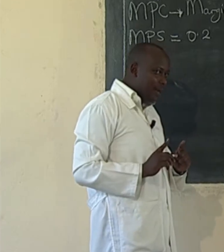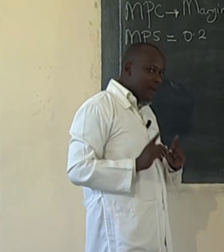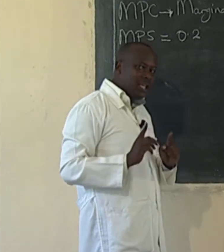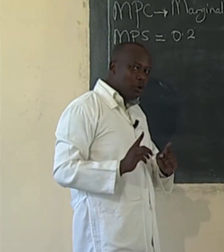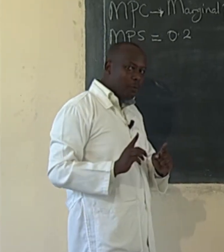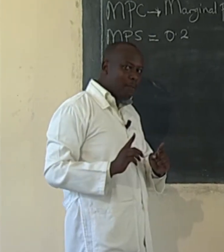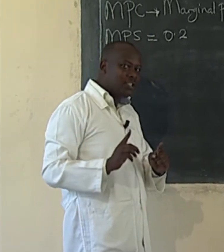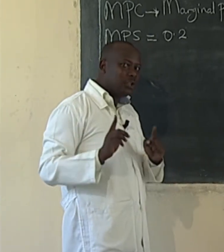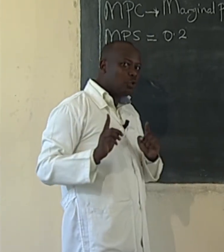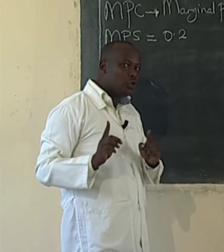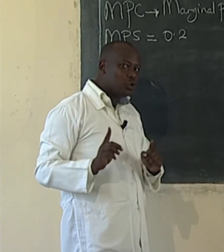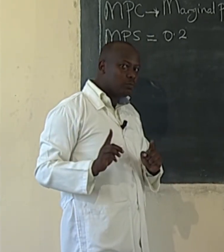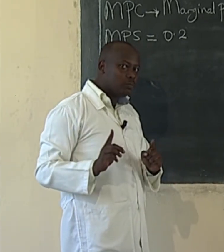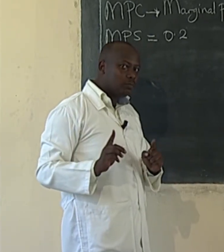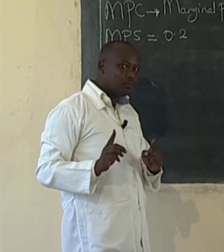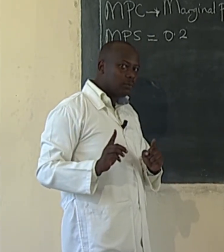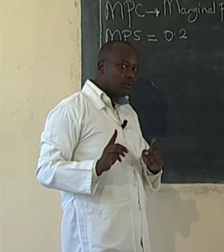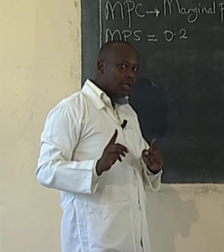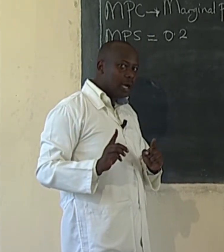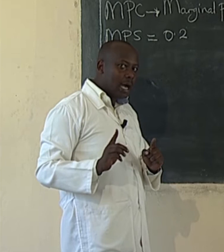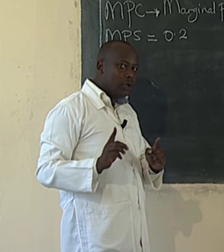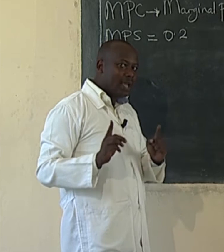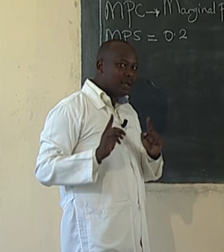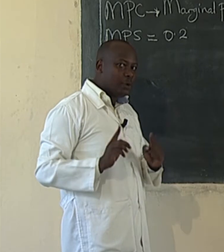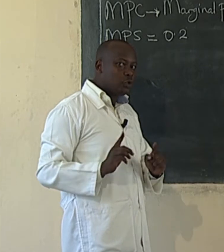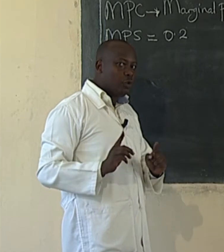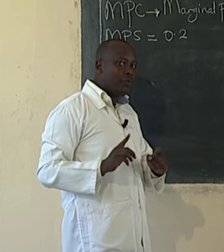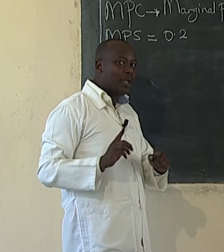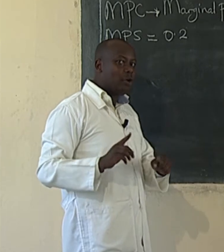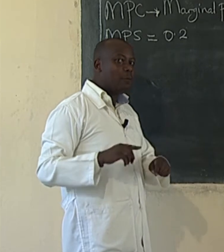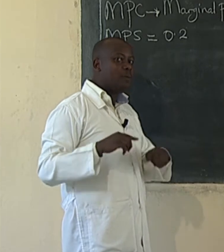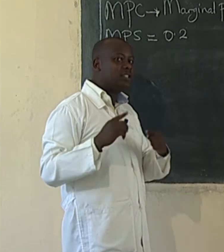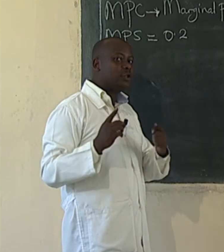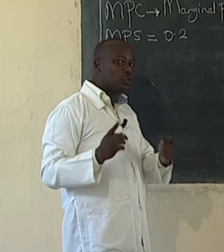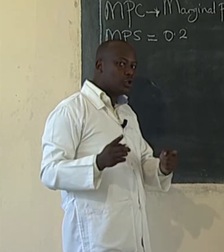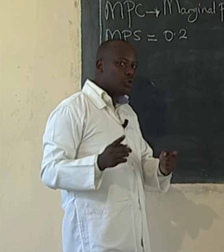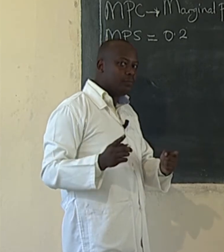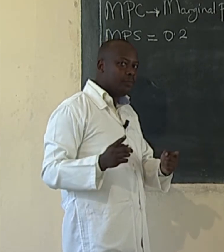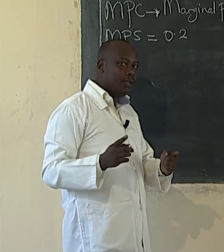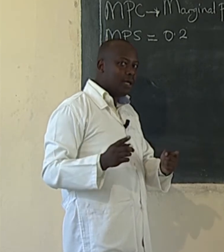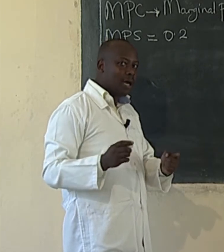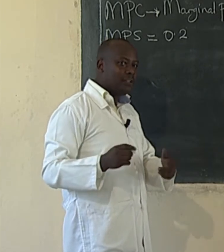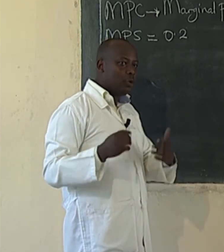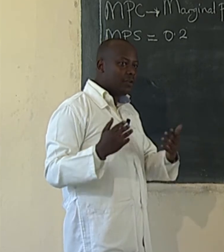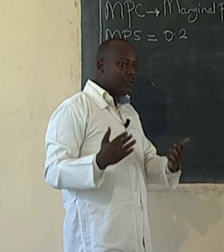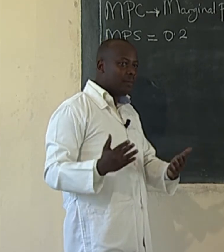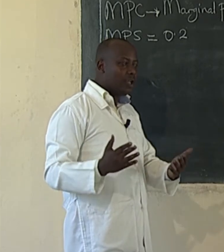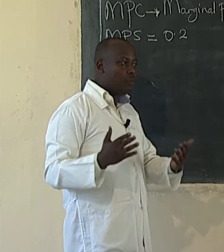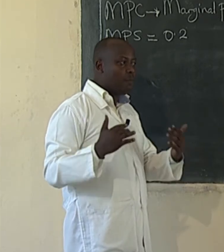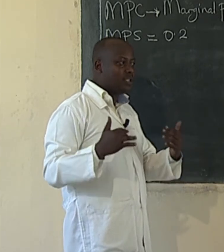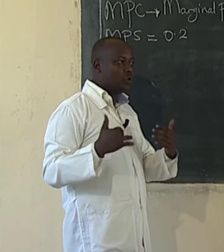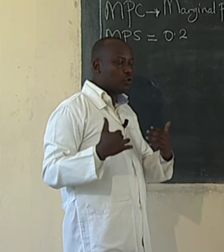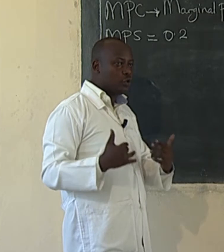given marginal propensity to consume. And we are supposed to look for marginal propensity to consume. After looking for the